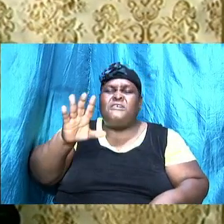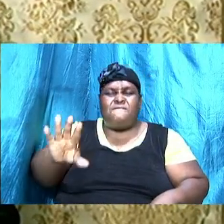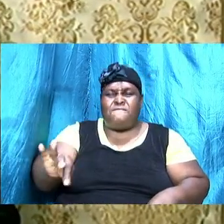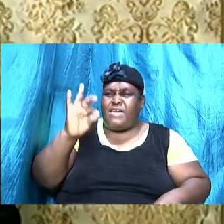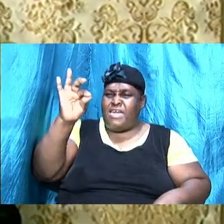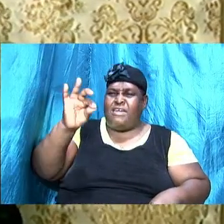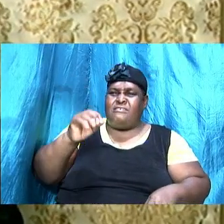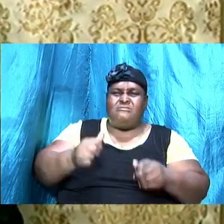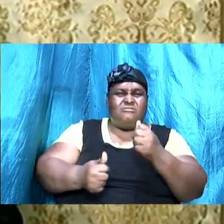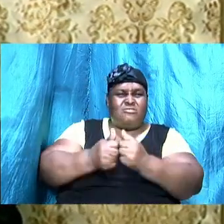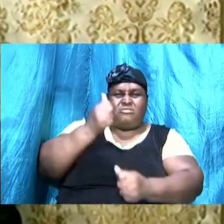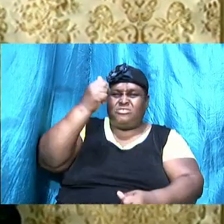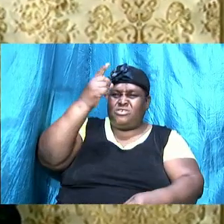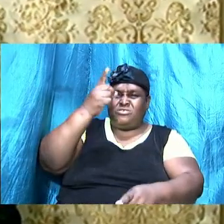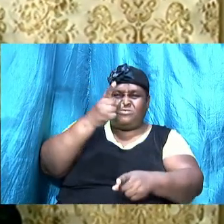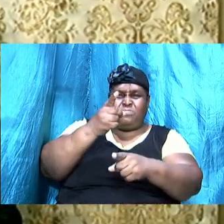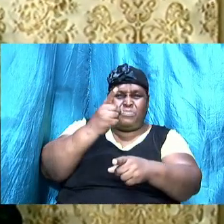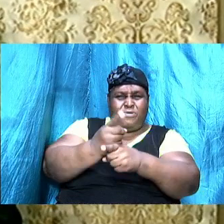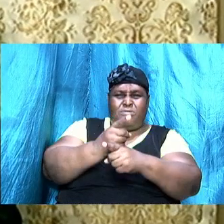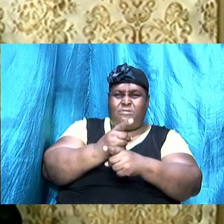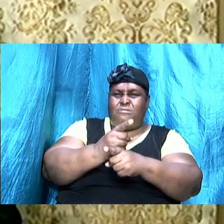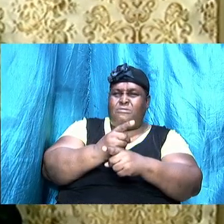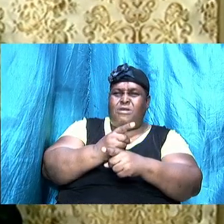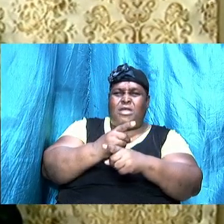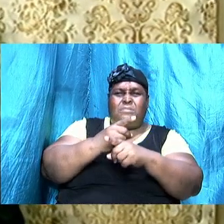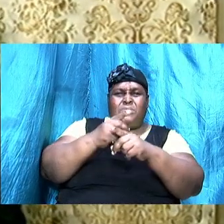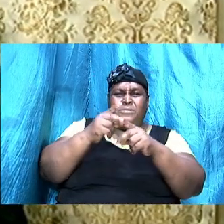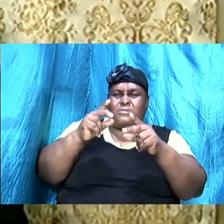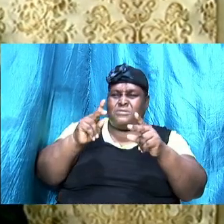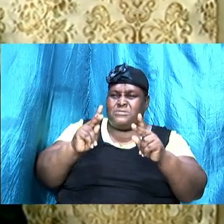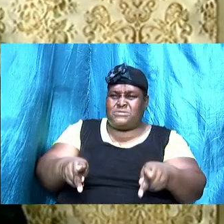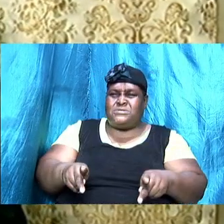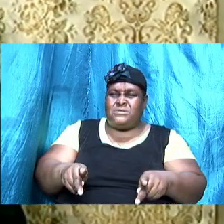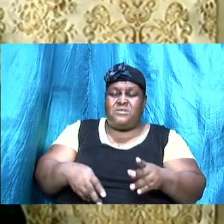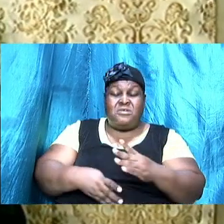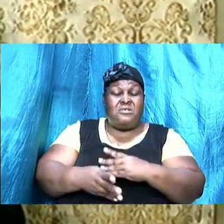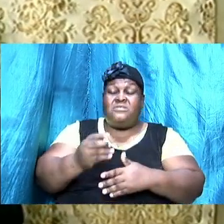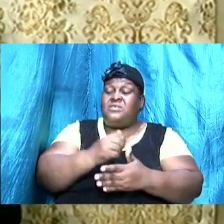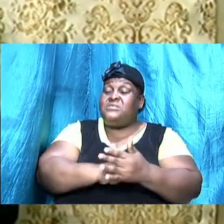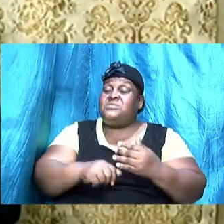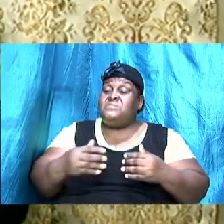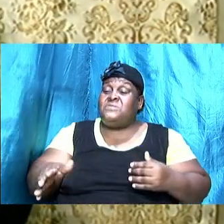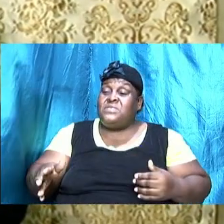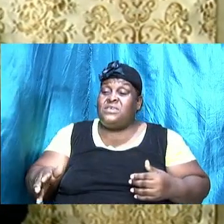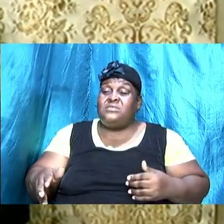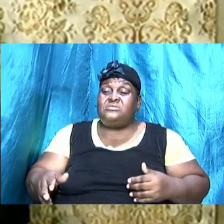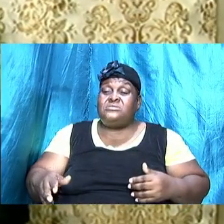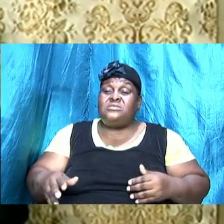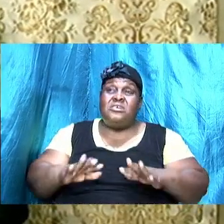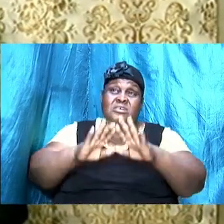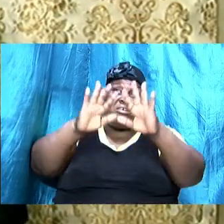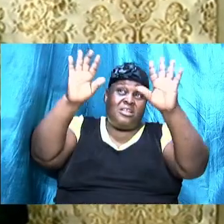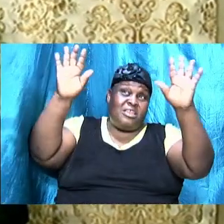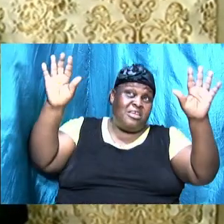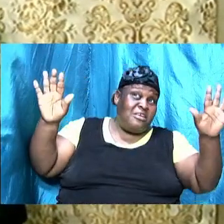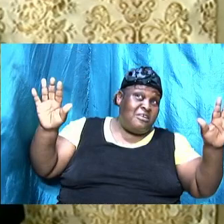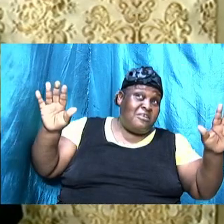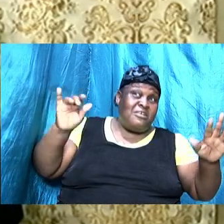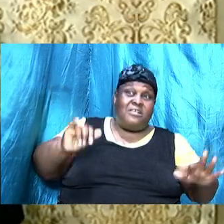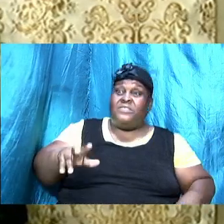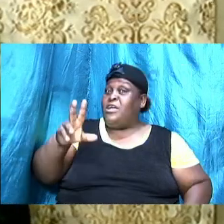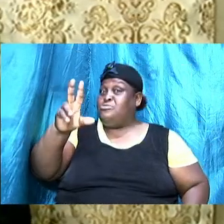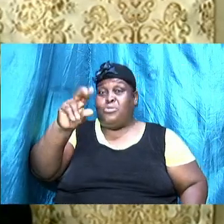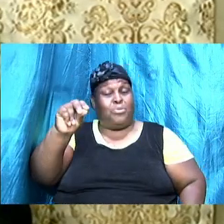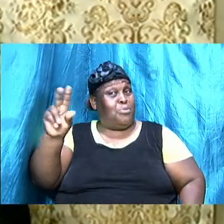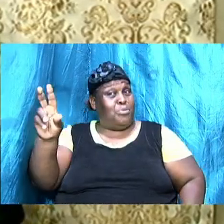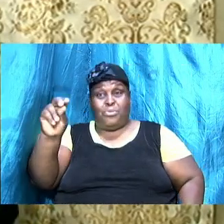Sure, there are some things that we can and will have to look for, and there are some things that are clear that are no-nos.